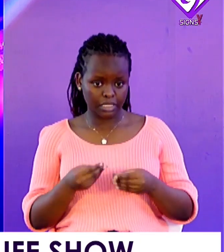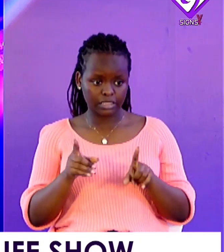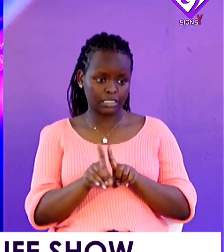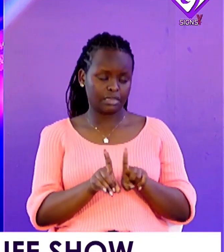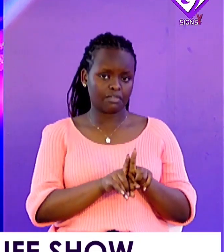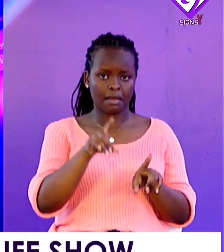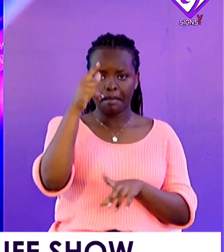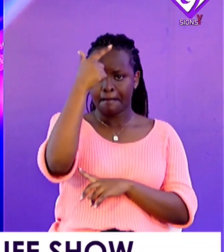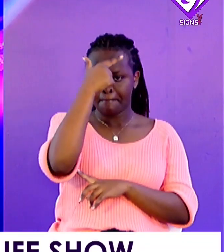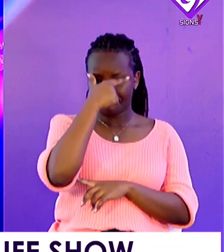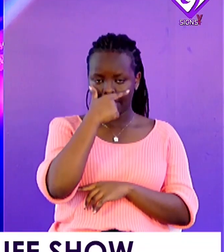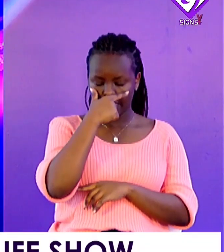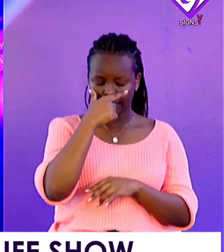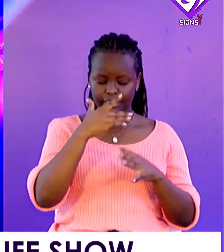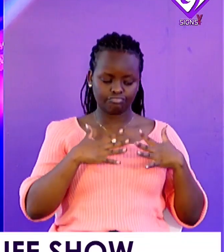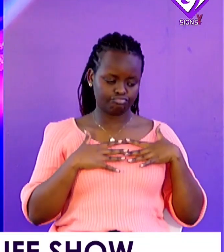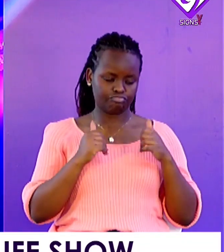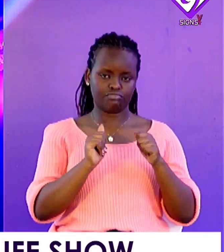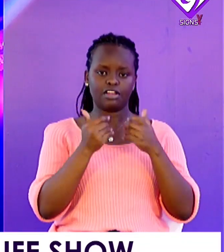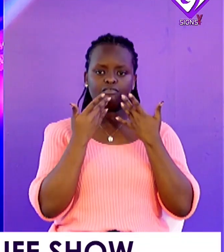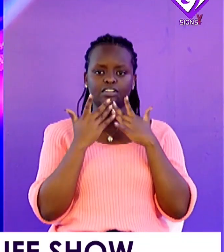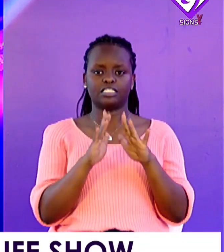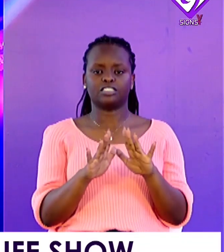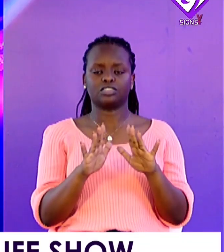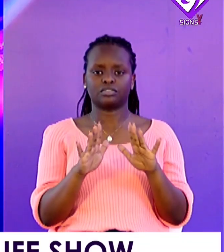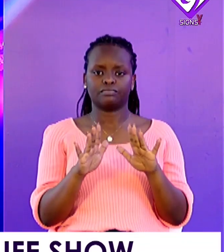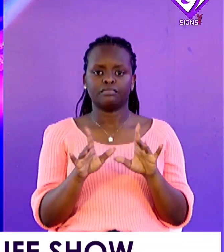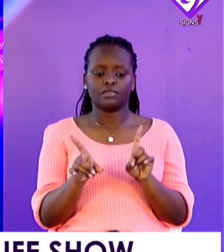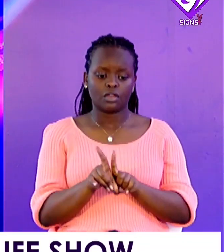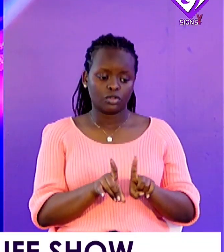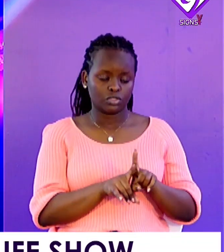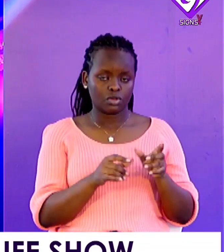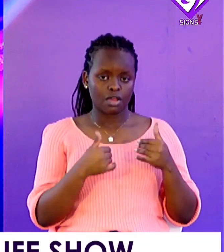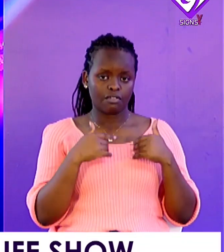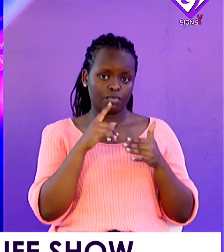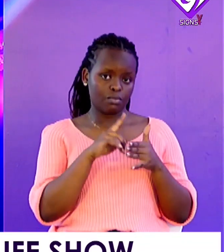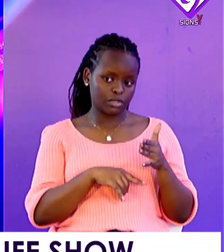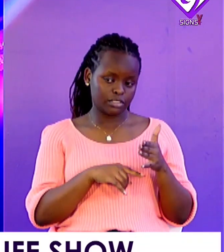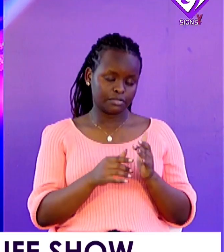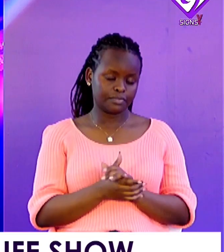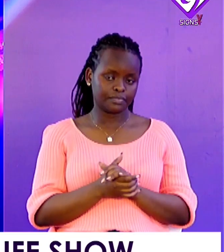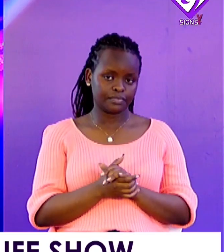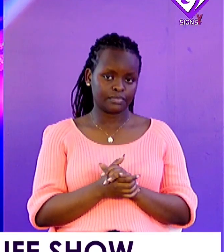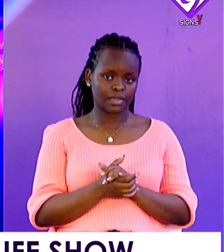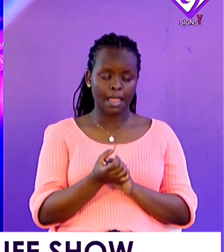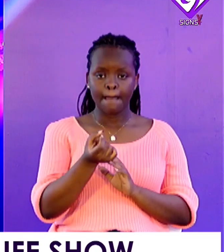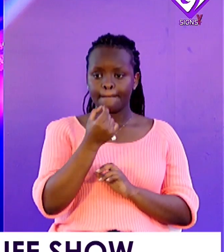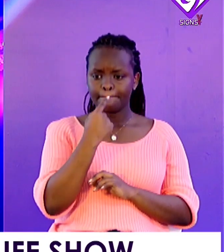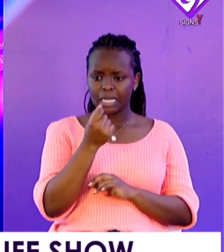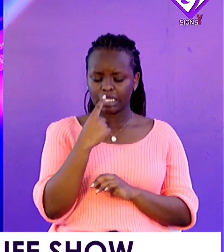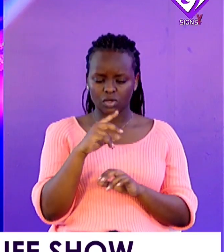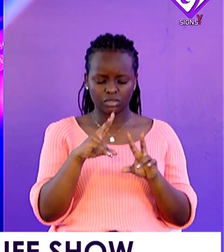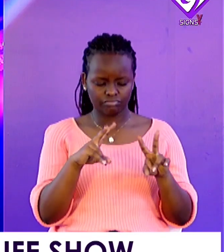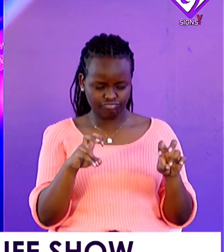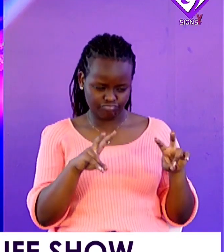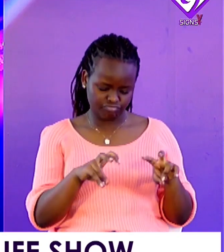the bride, and he healed them. But there is also room for medical examination